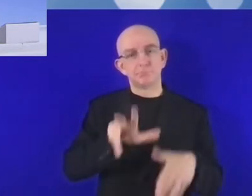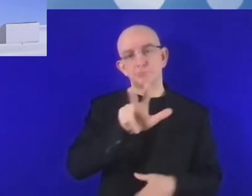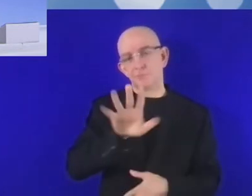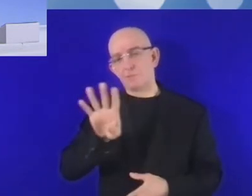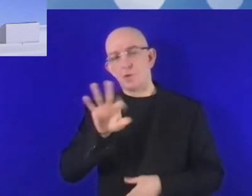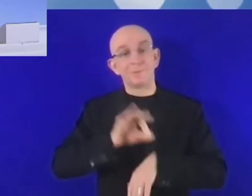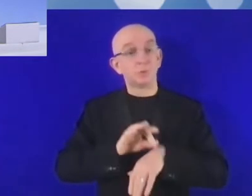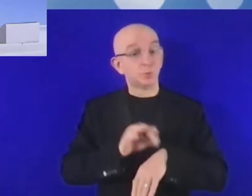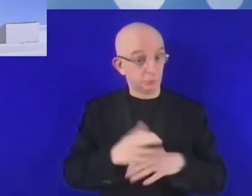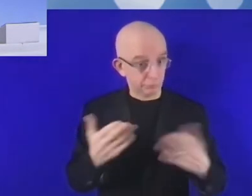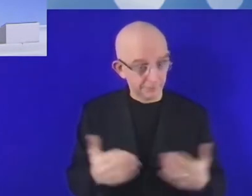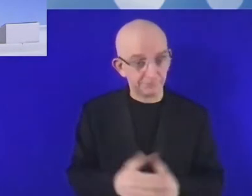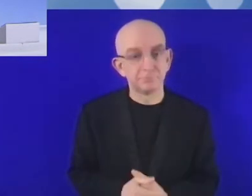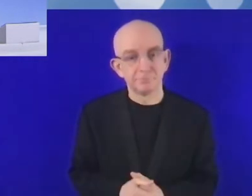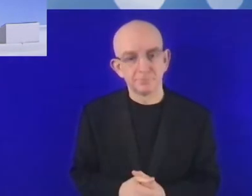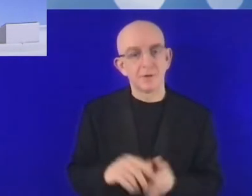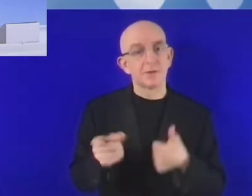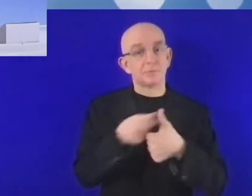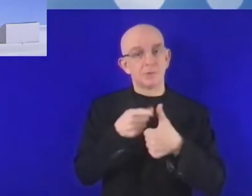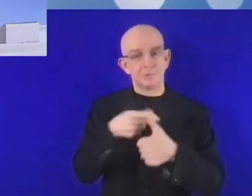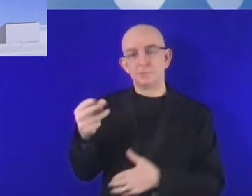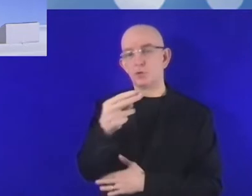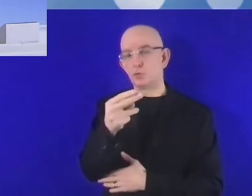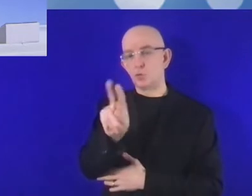innovation and technology ethiopia